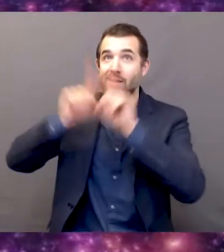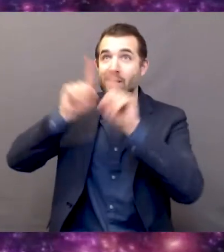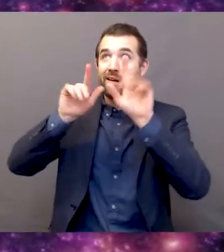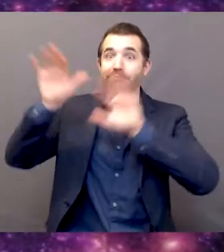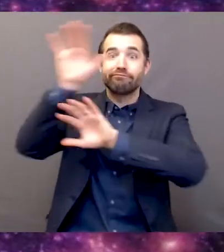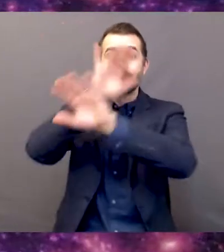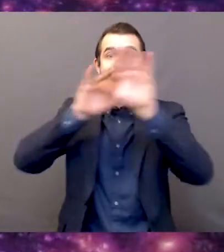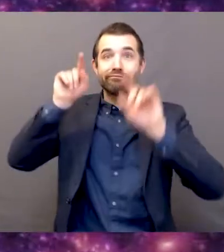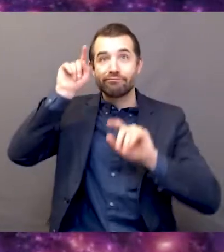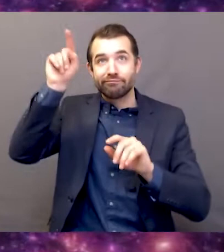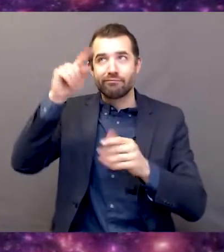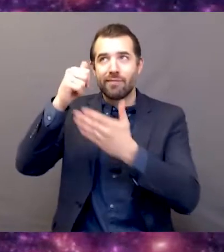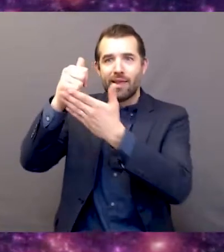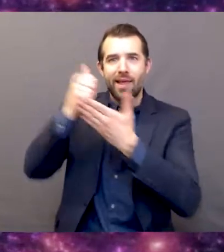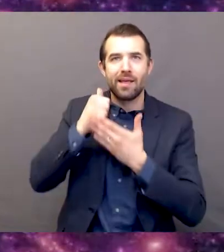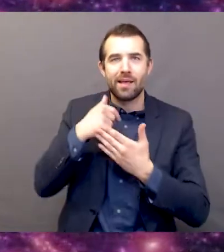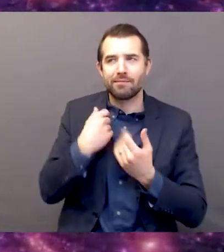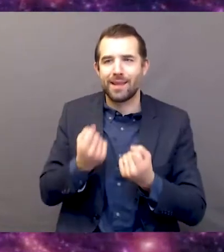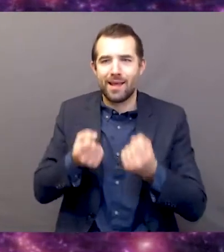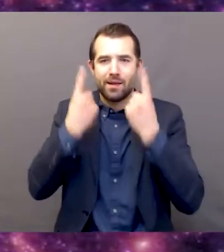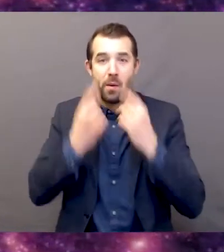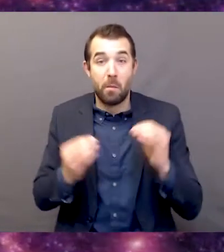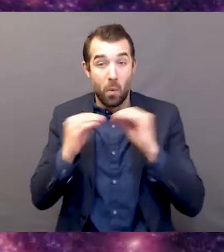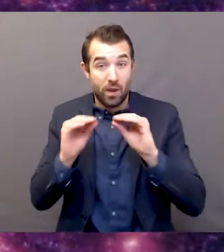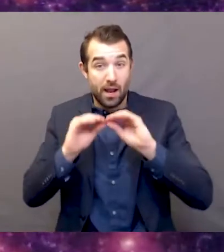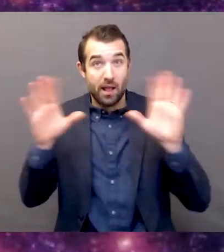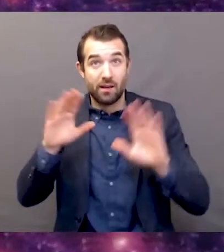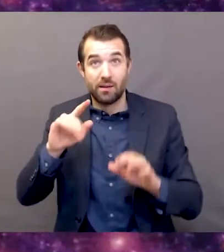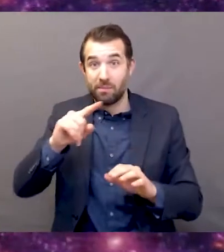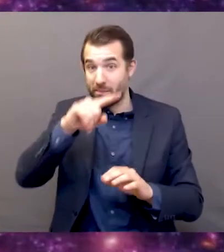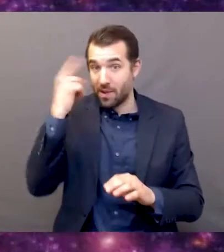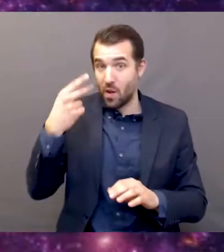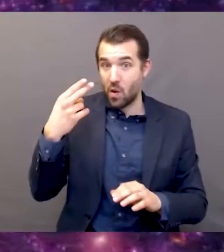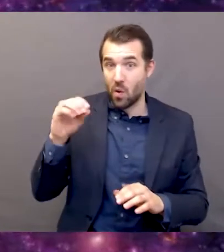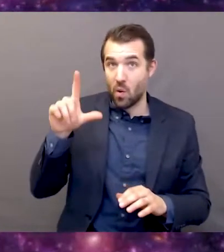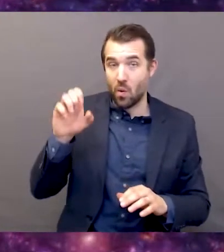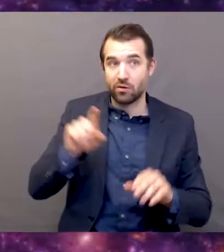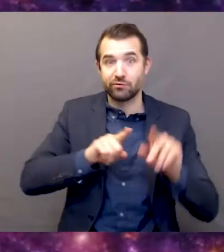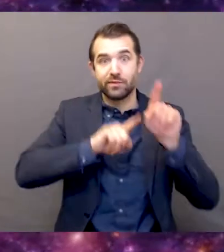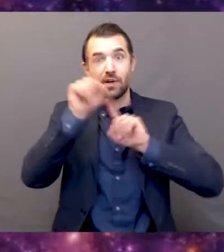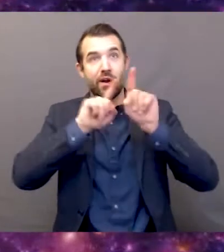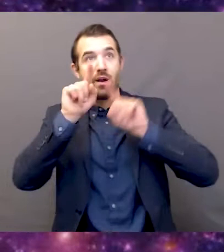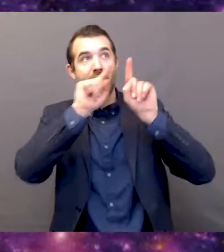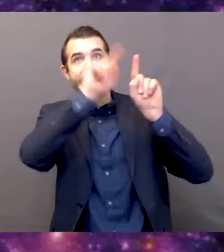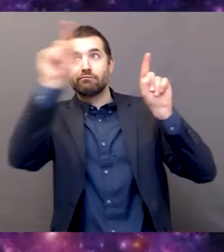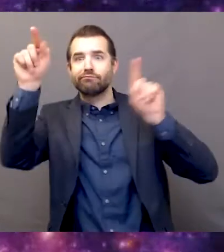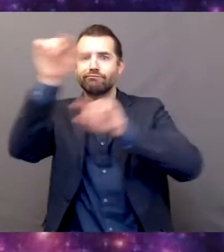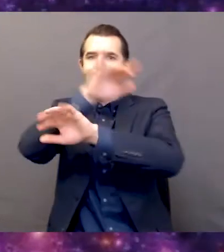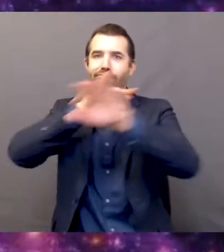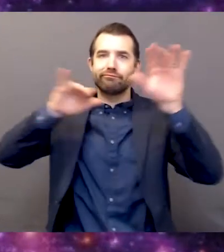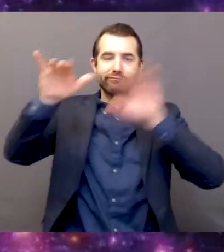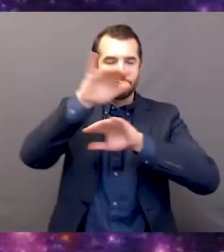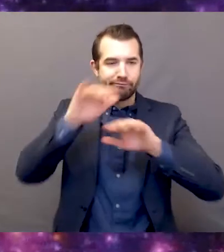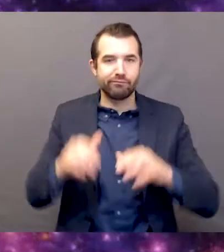wavelength, ideal for massive energetic objects, from black holes to galaxy clusters. And here you see the